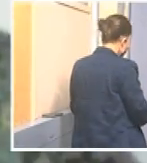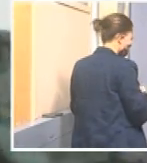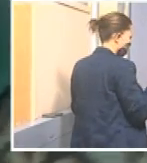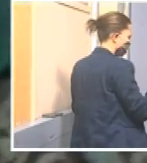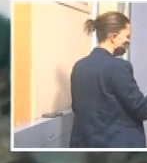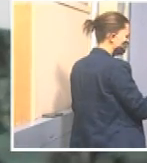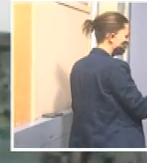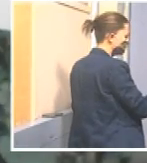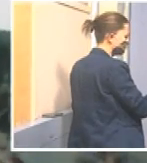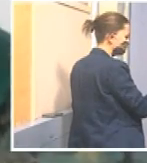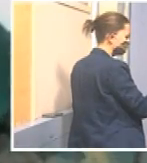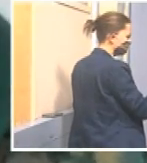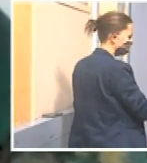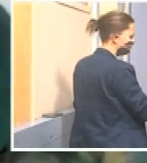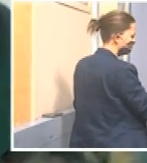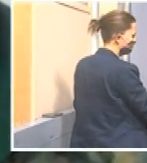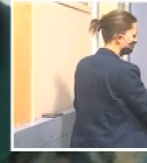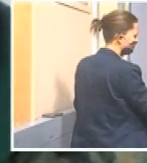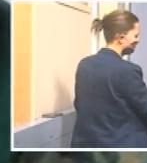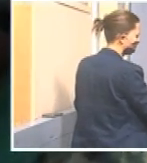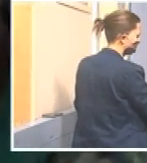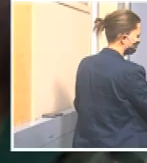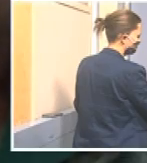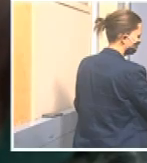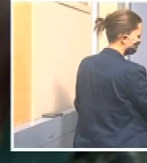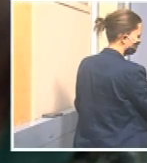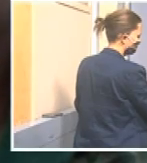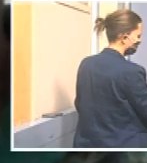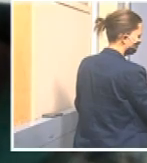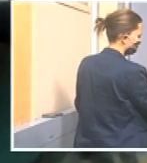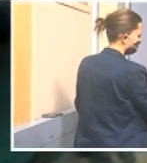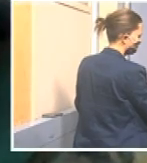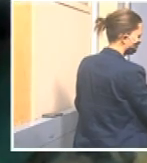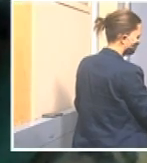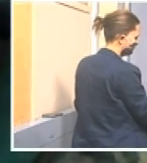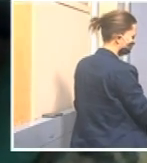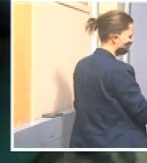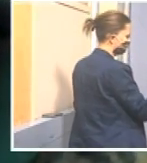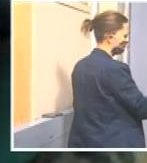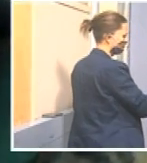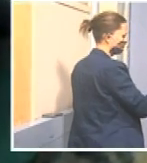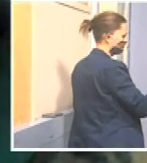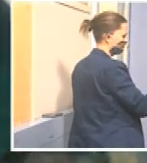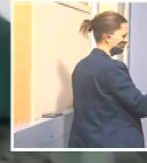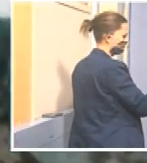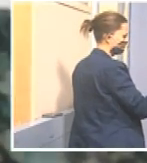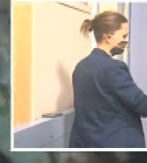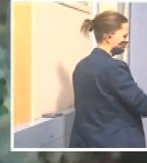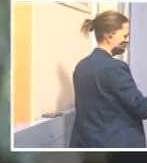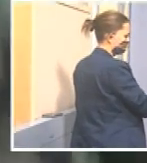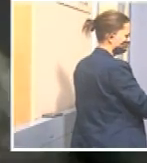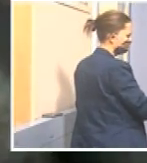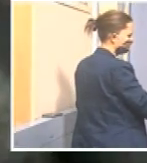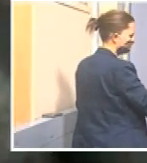Like this? Slightly back. Again? No. You're moving to the side now. I need you